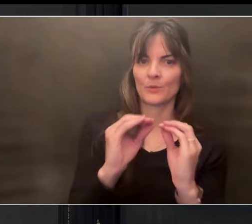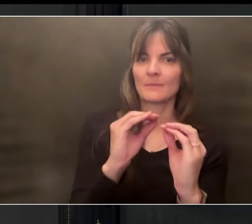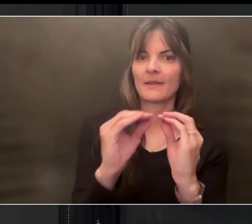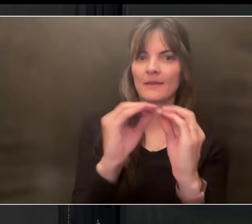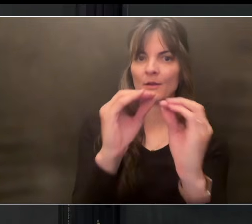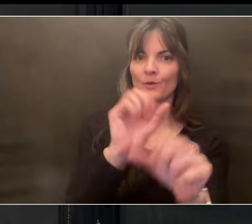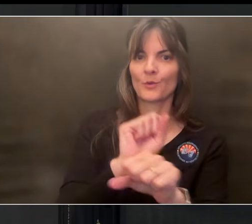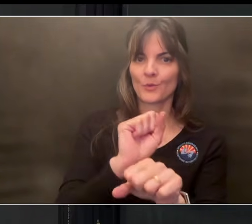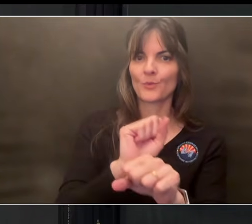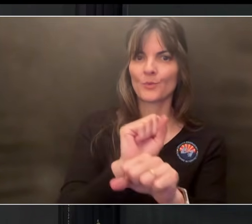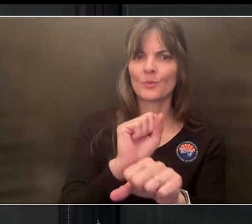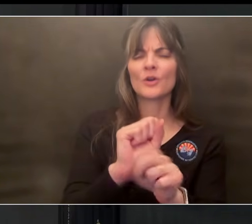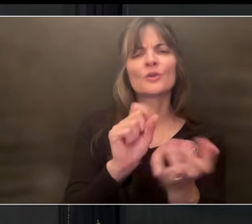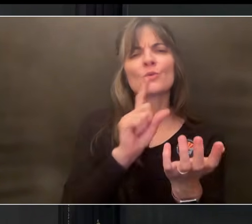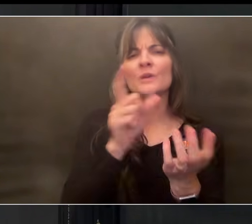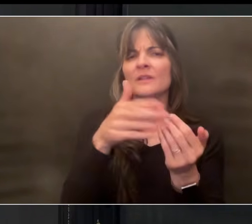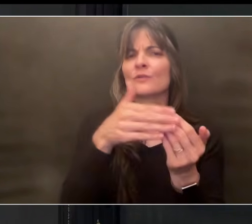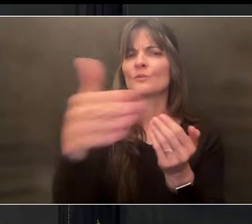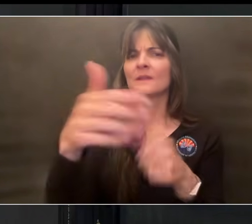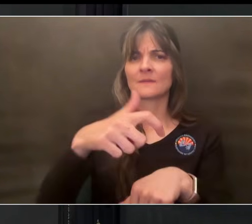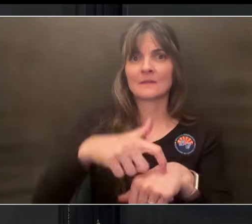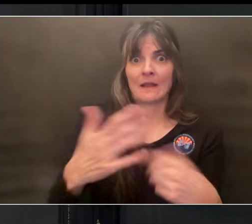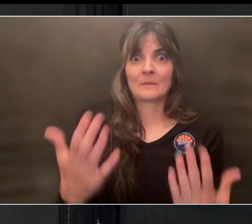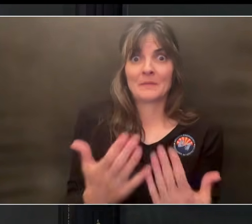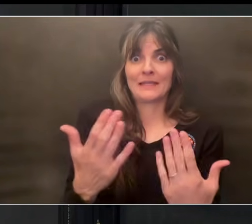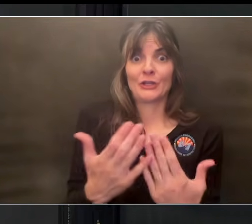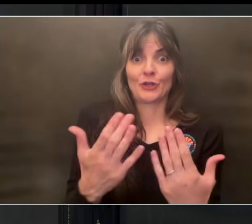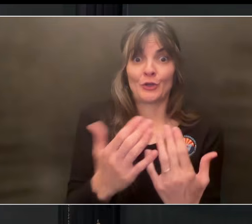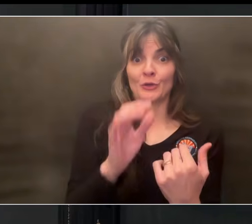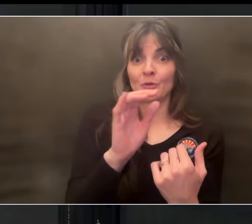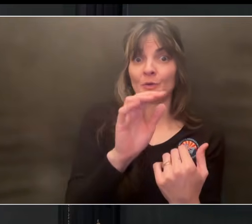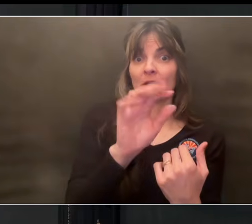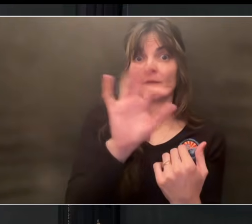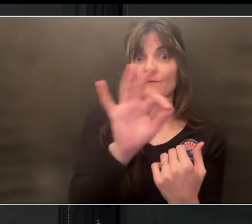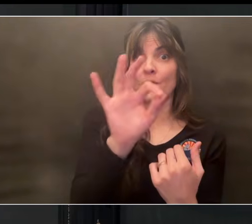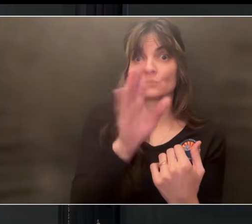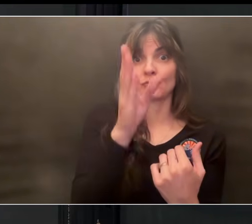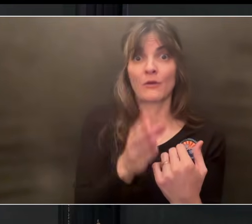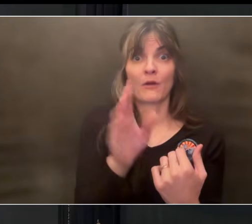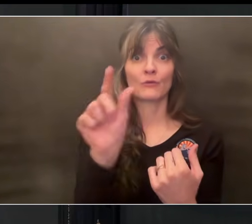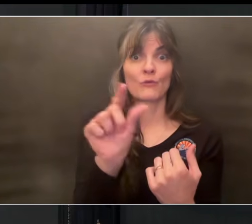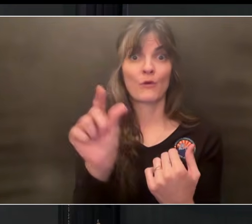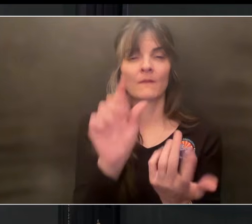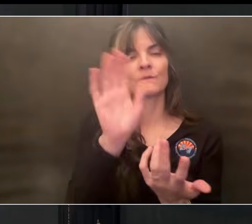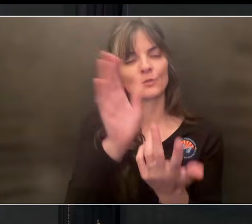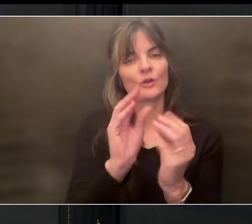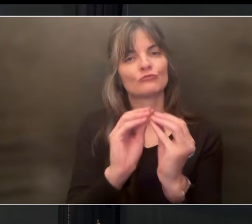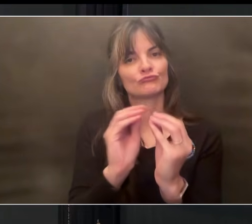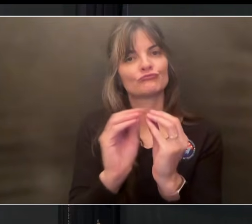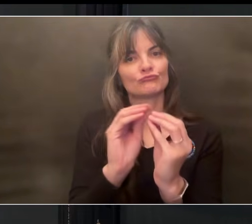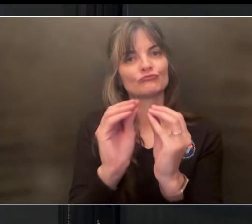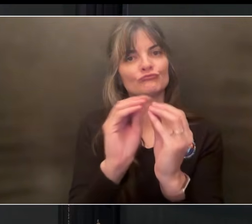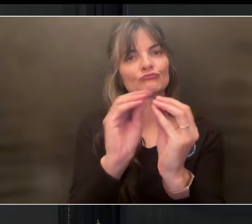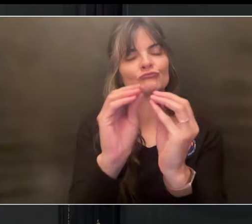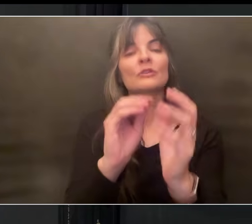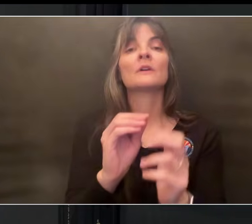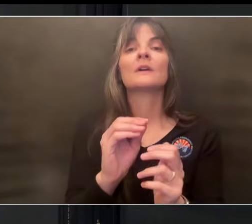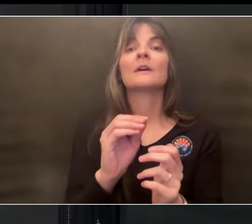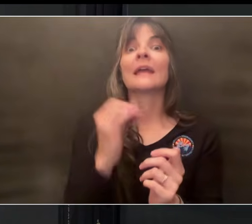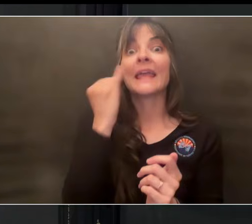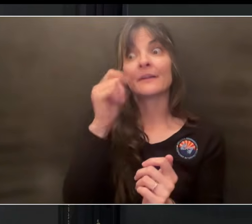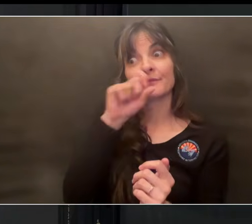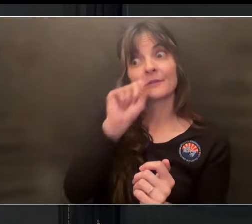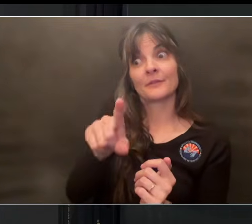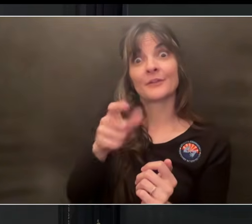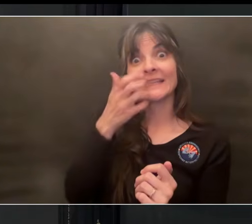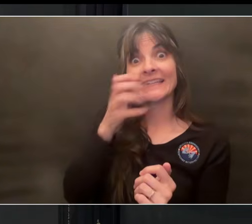that'll continue throughout our time here. And they're also looking at, wherever they're finding heat, they're still mopping that up in the